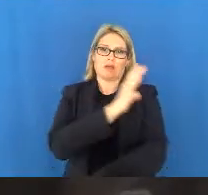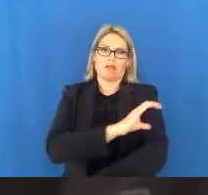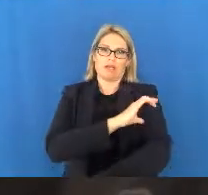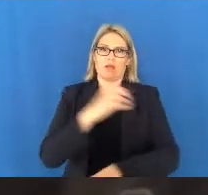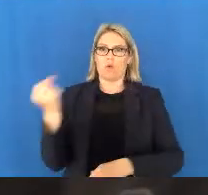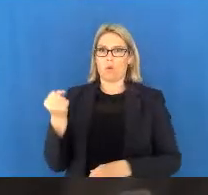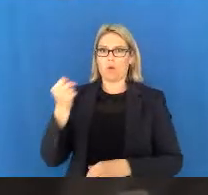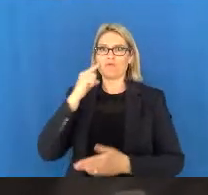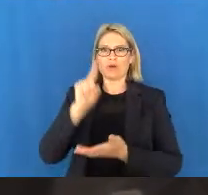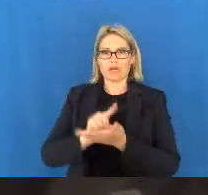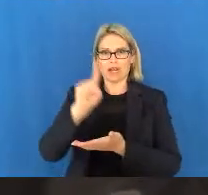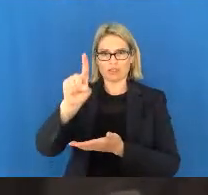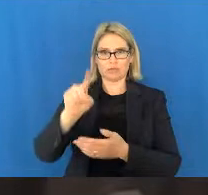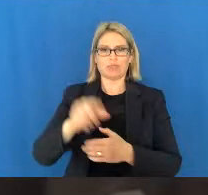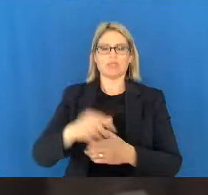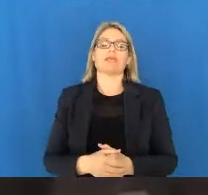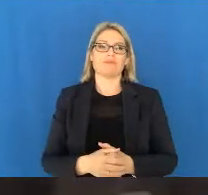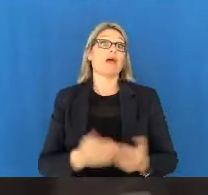Great. Thank you, John.